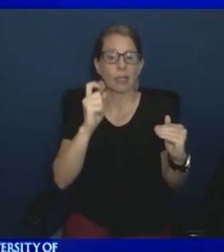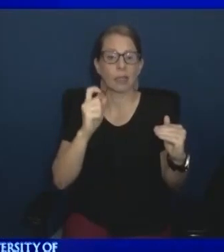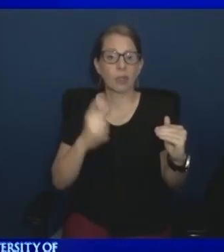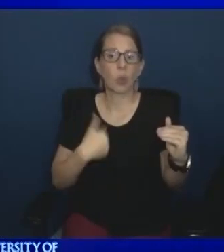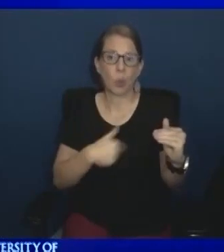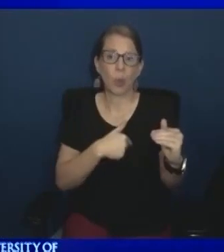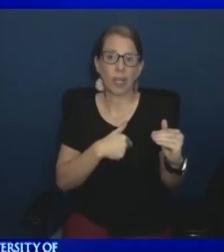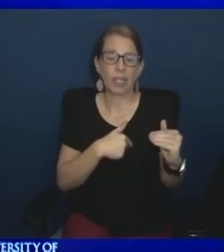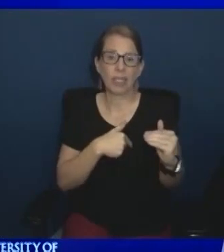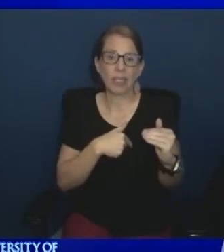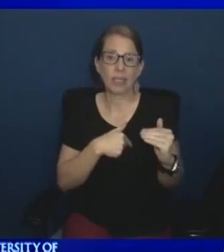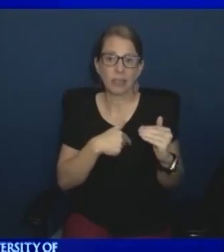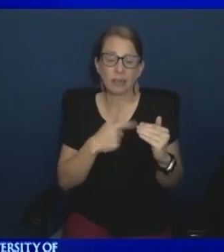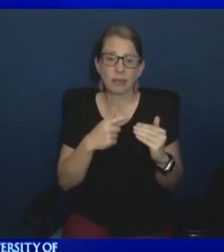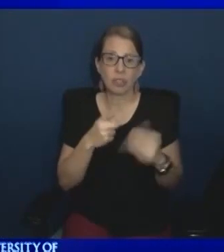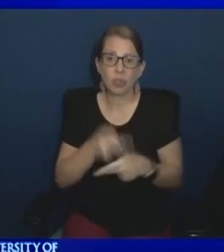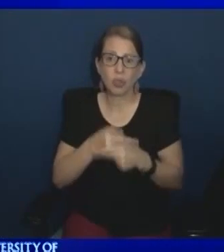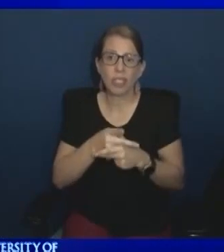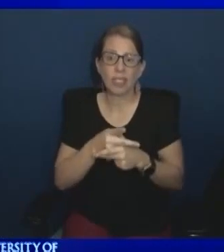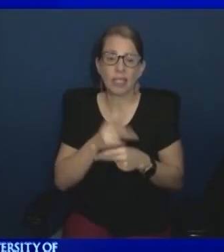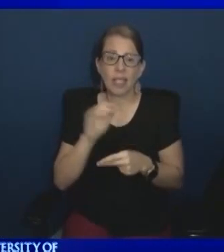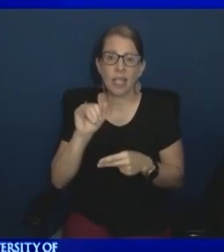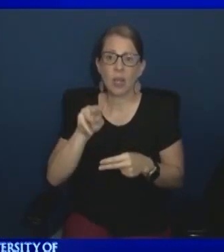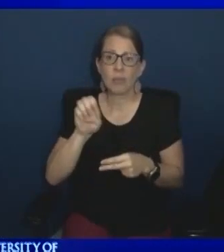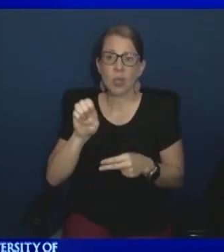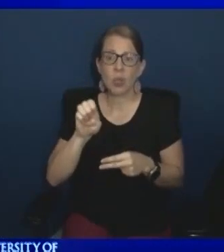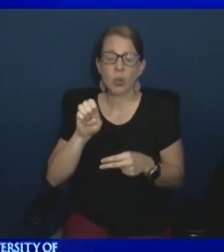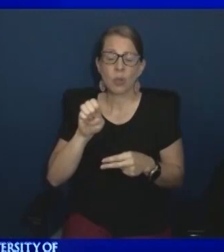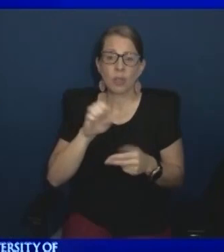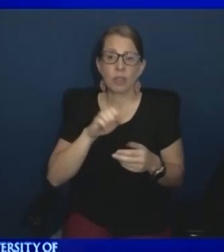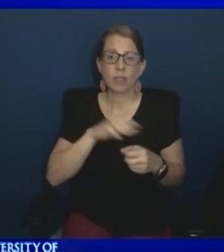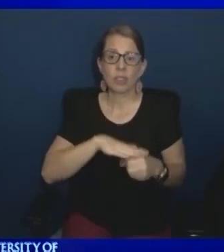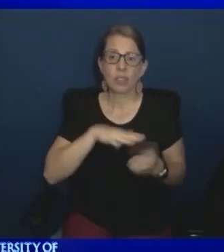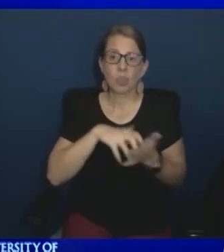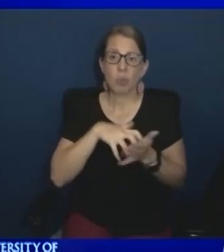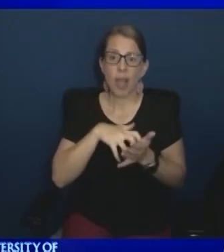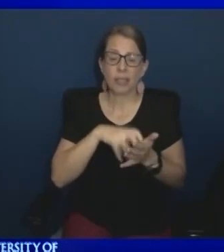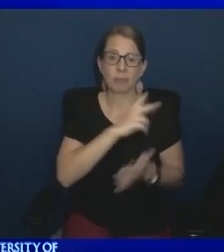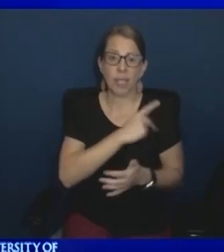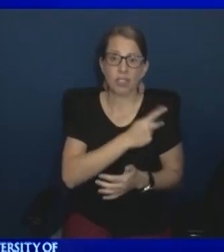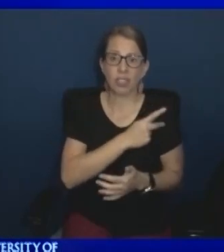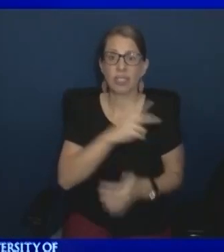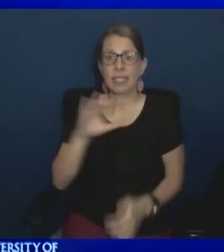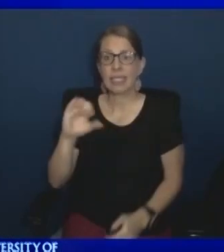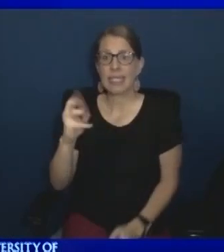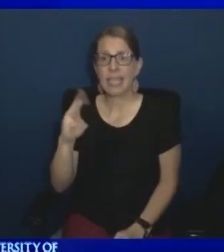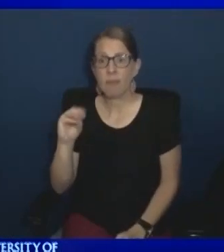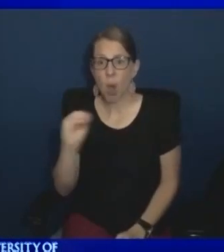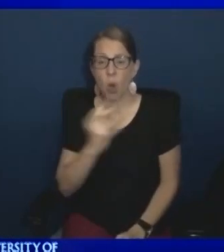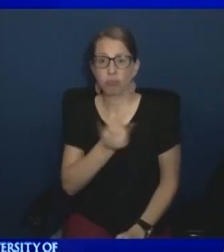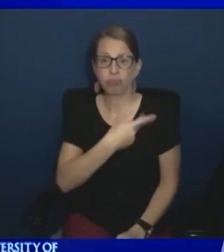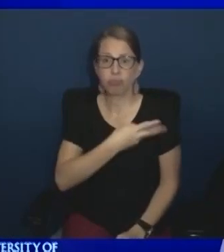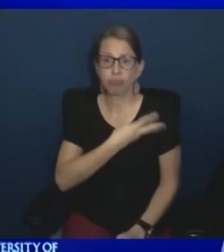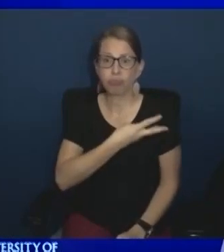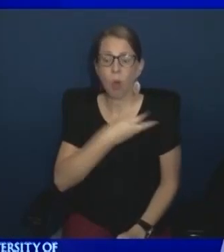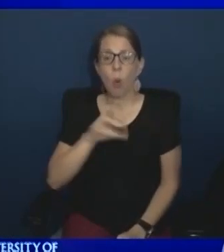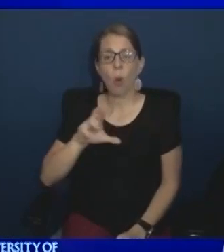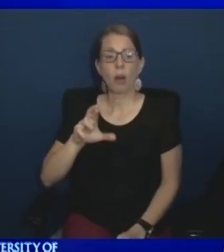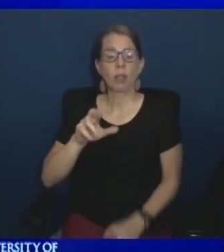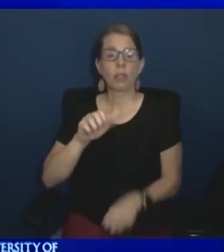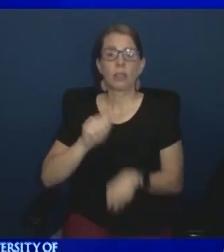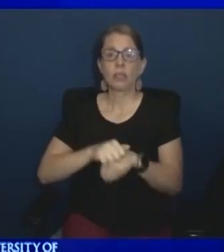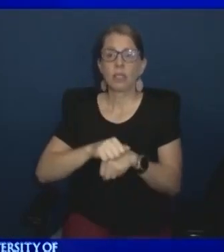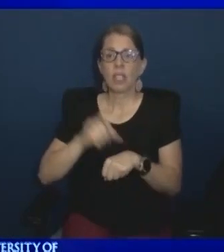of immunosuppressed patients, whether that's cancer and chemotherapy patients or solid organ transplant patients